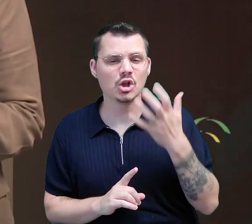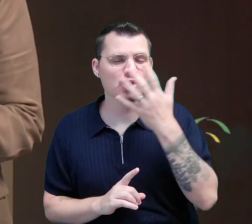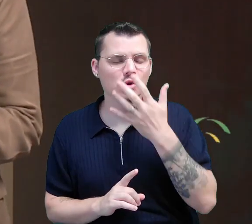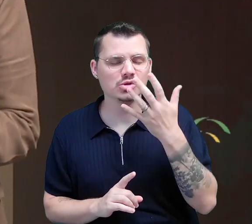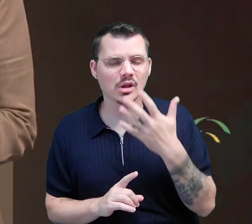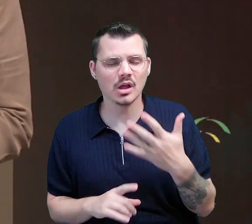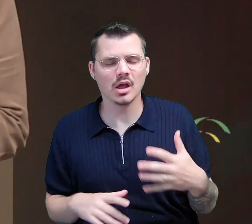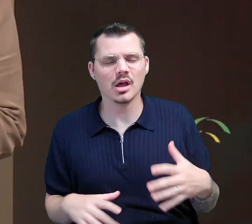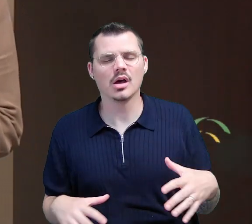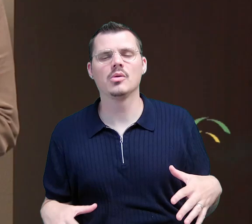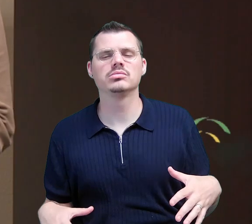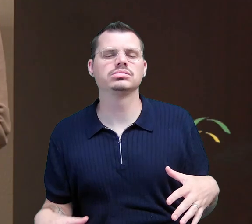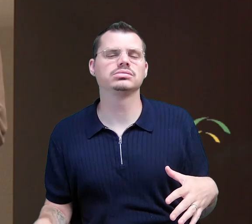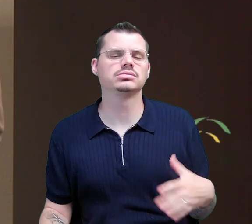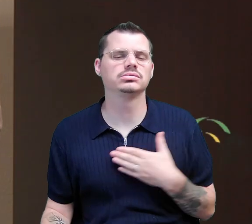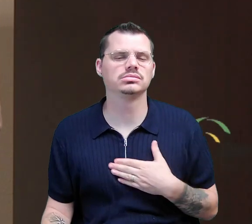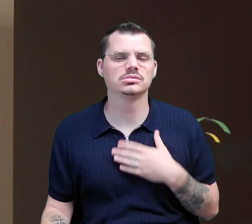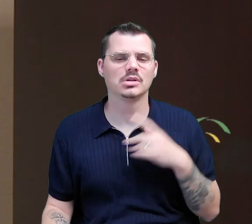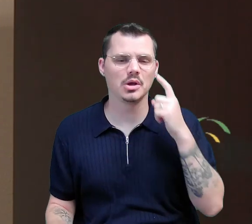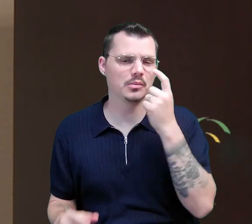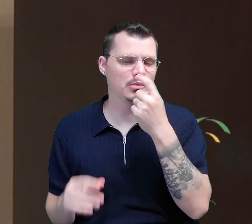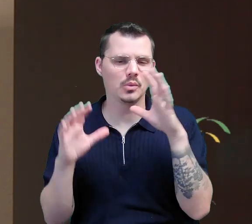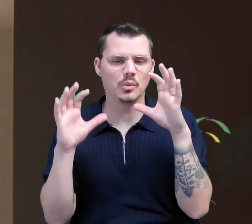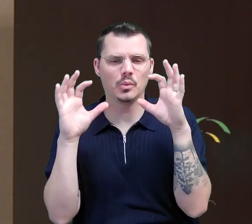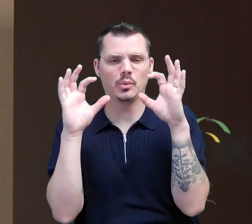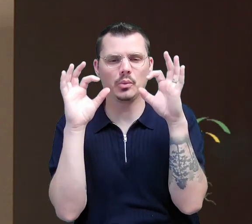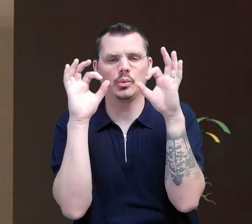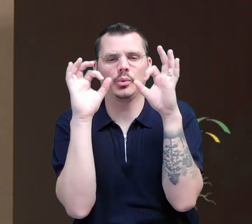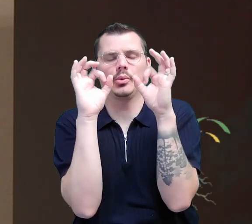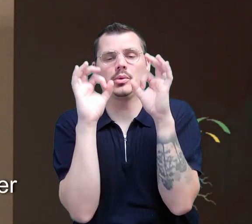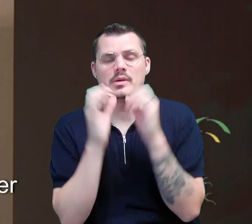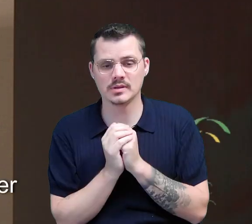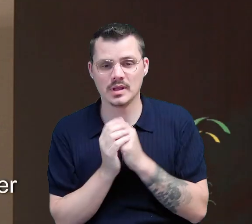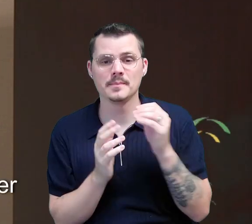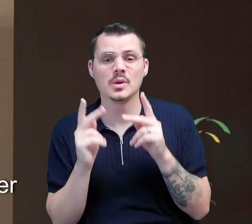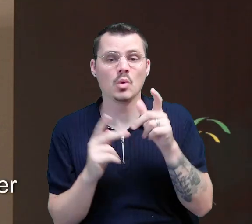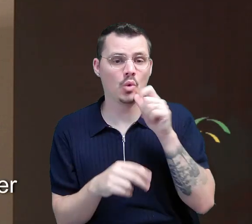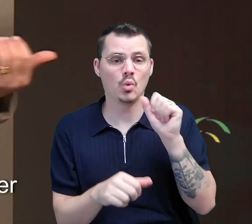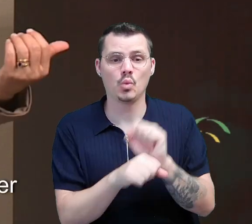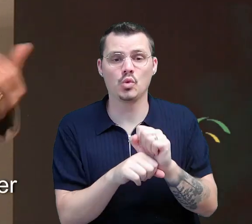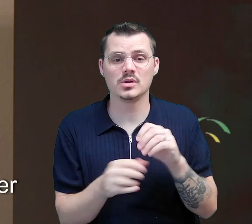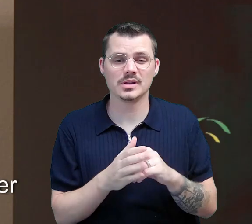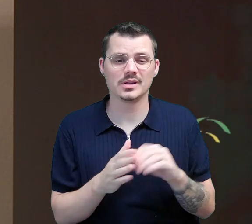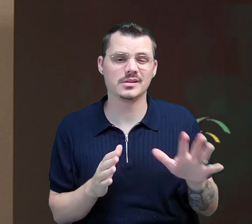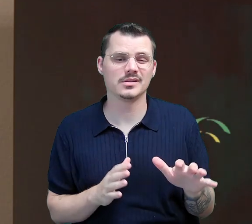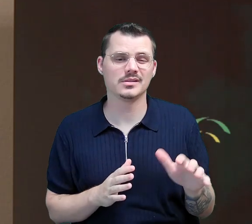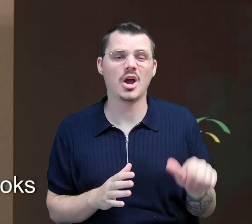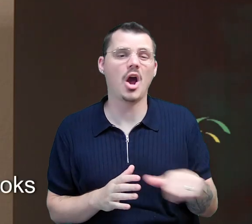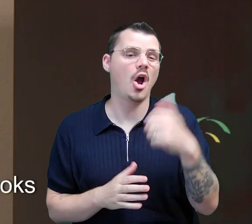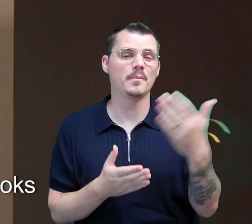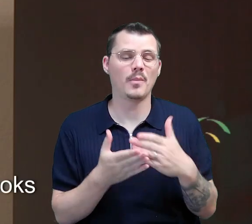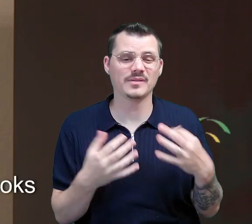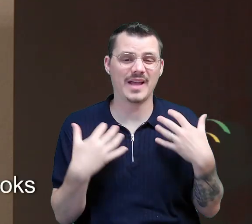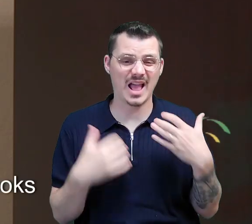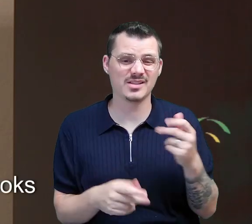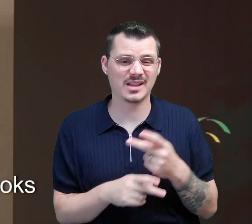looked intoxicated. His pupils would constrict. And people that had worked in other parts